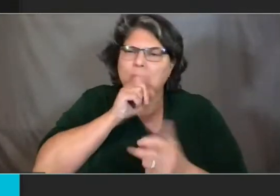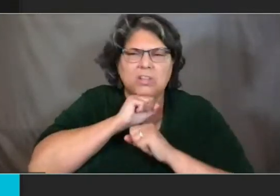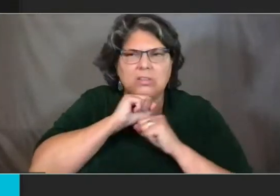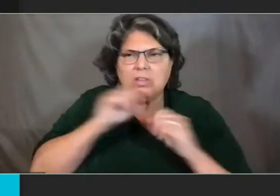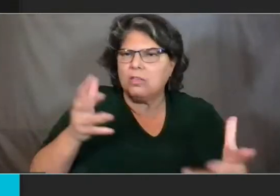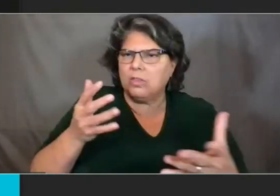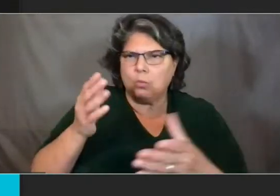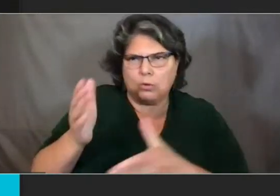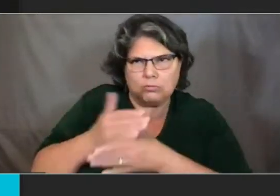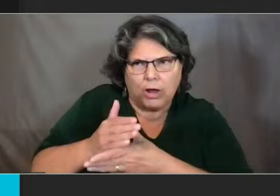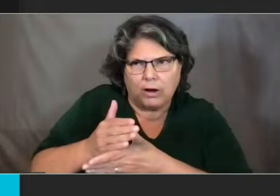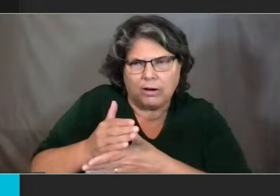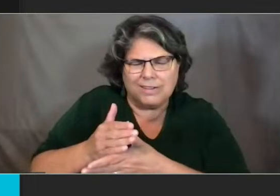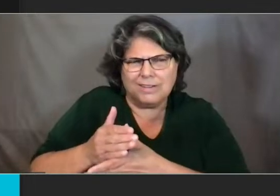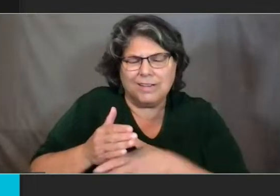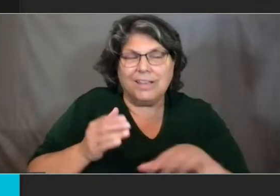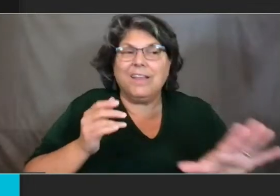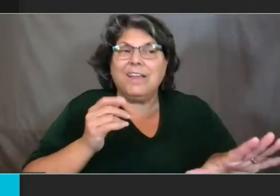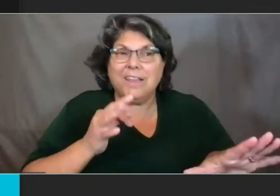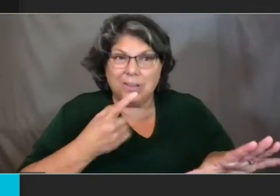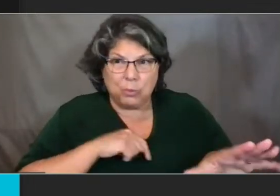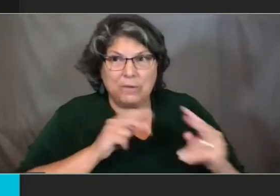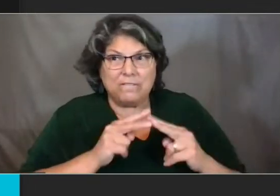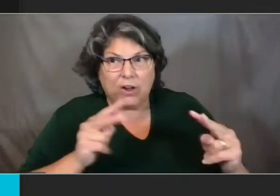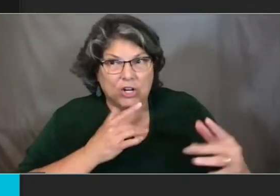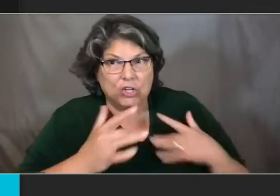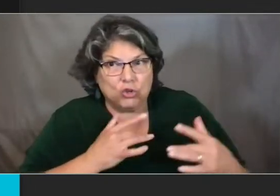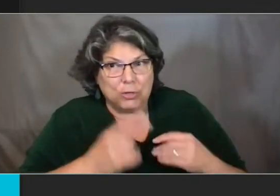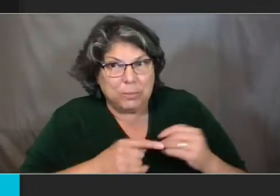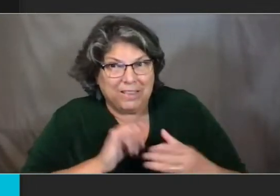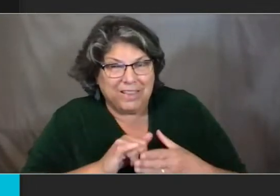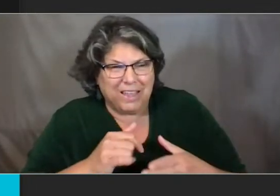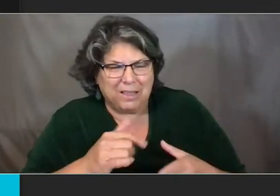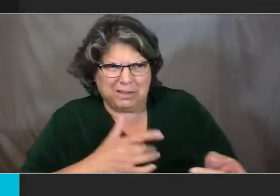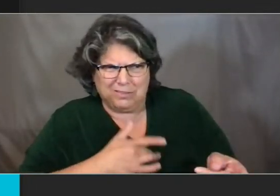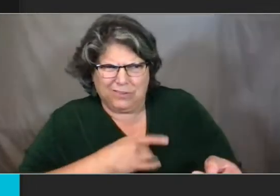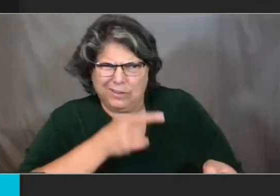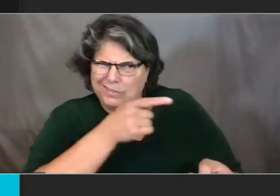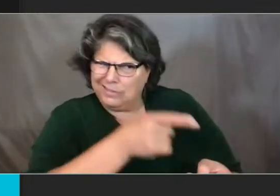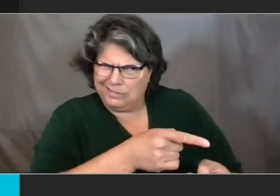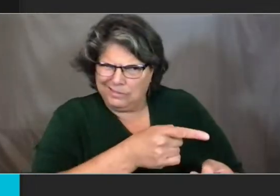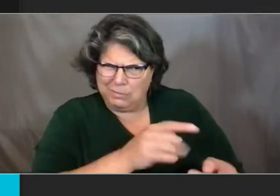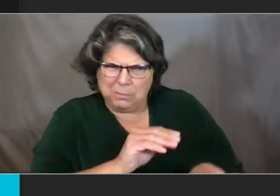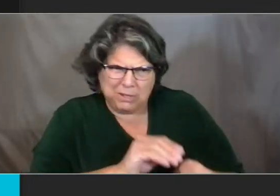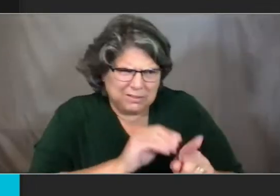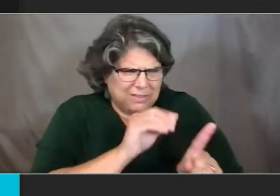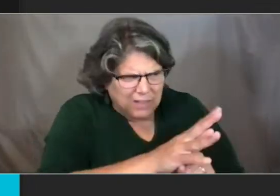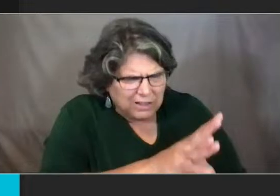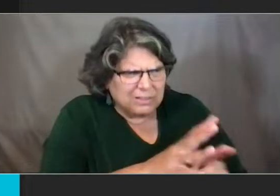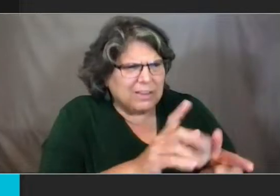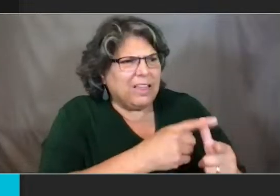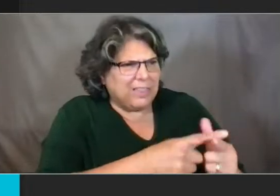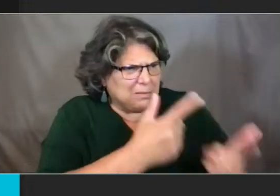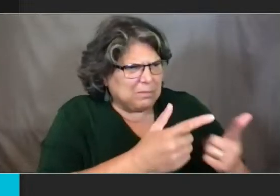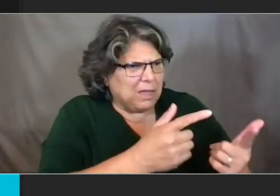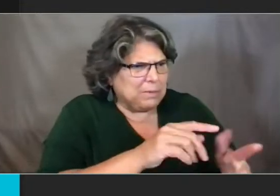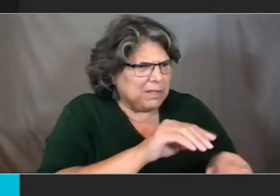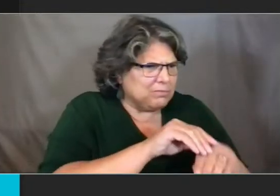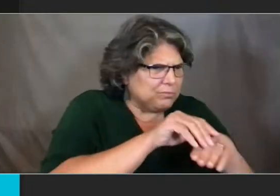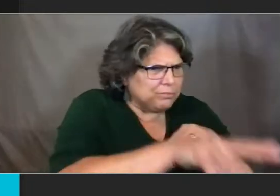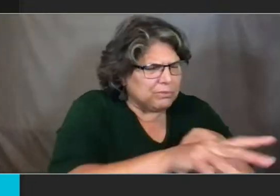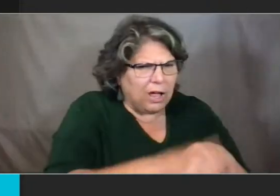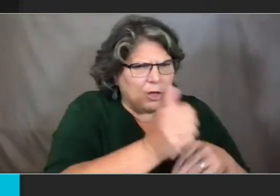If we felt very concerned about that, because we felt that that presented a danger to the public, for example, we might have a